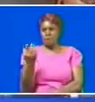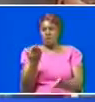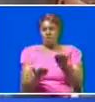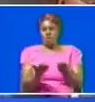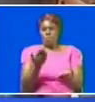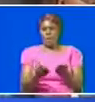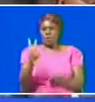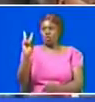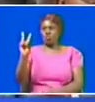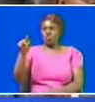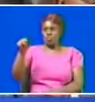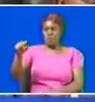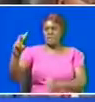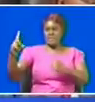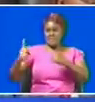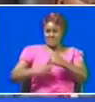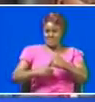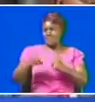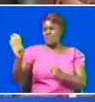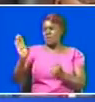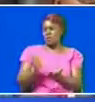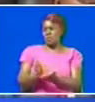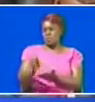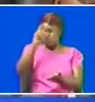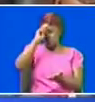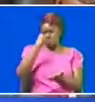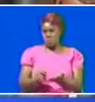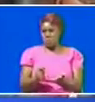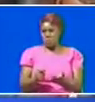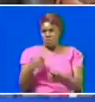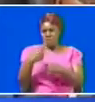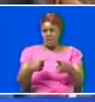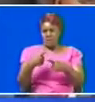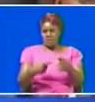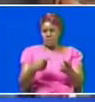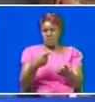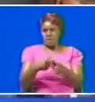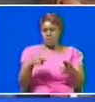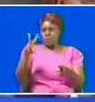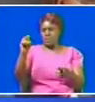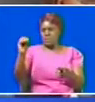compared to 2.6 billion allocated to the judiciary in the financial year